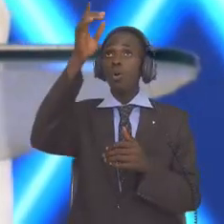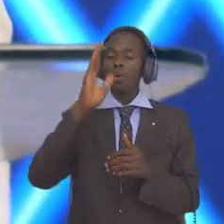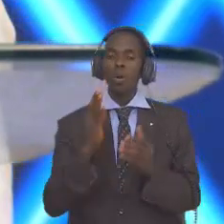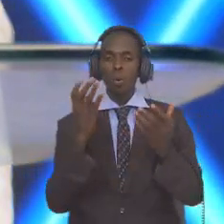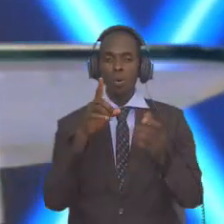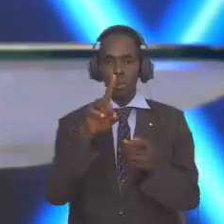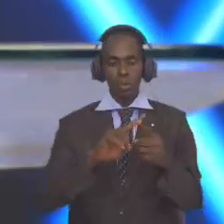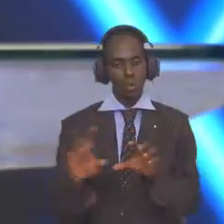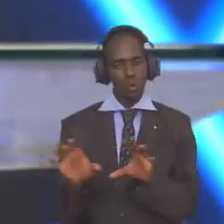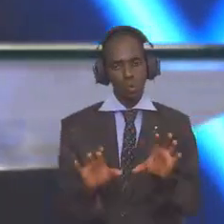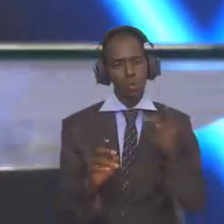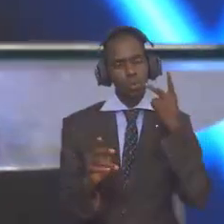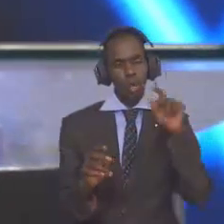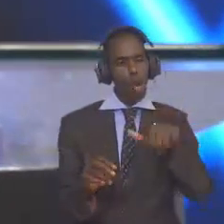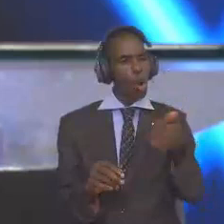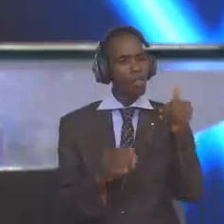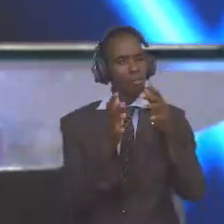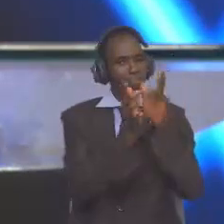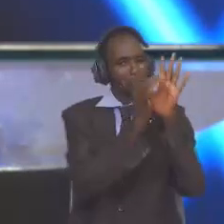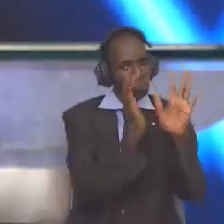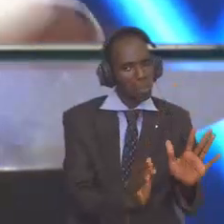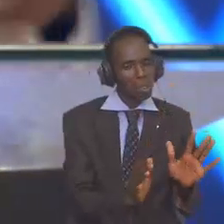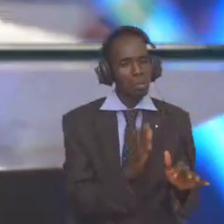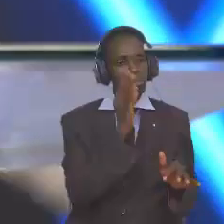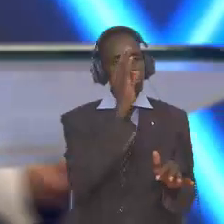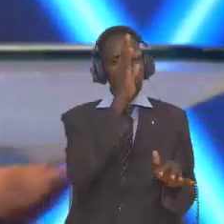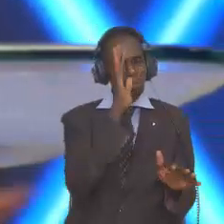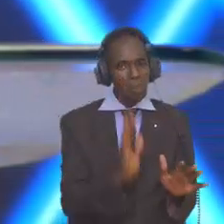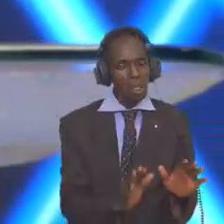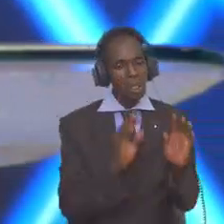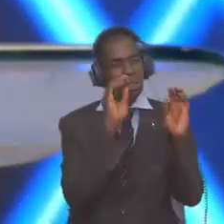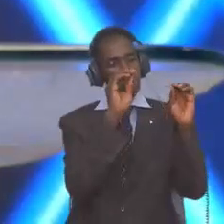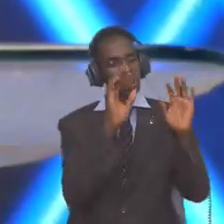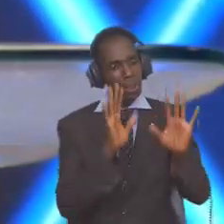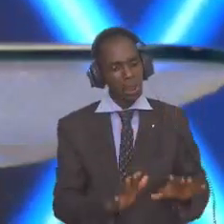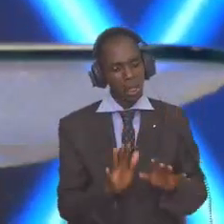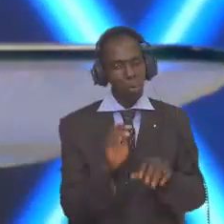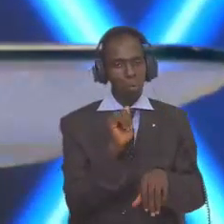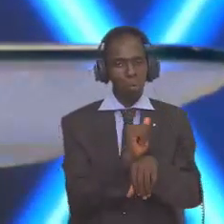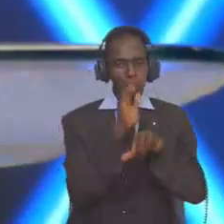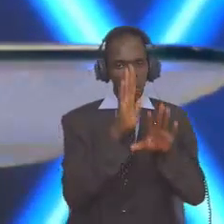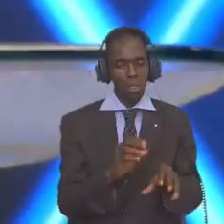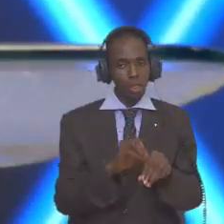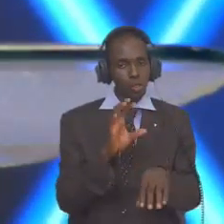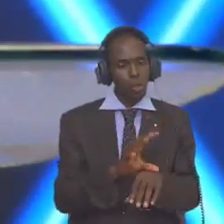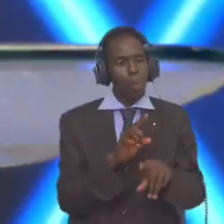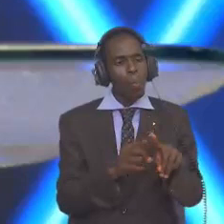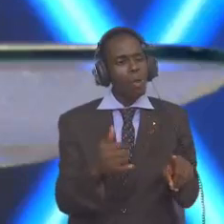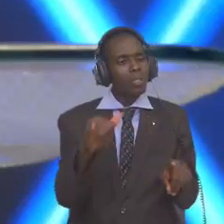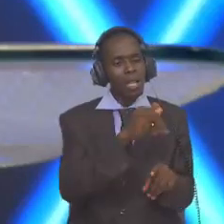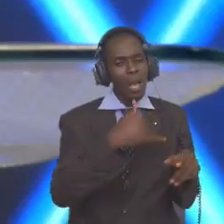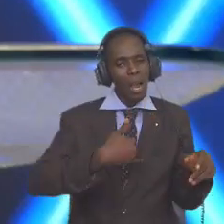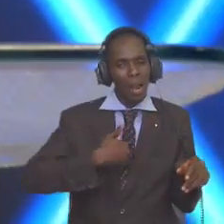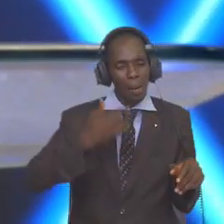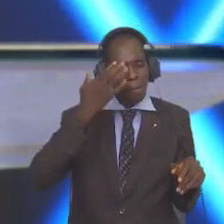they're Christians, maybe they're preachers, maybe they're soul winners, maybe they're Christian workers, but they're limited in their